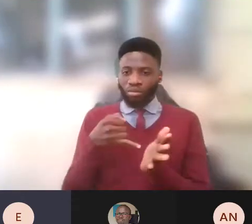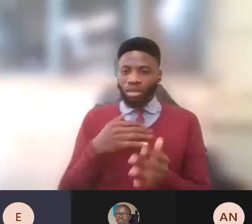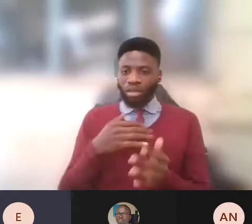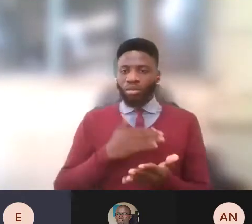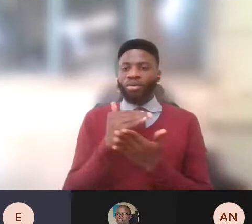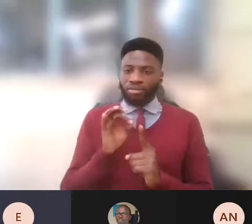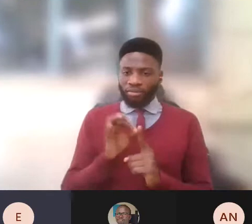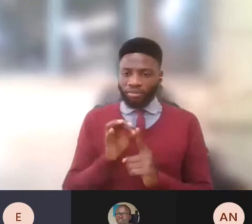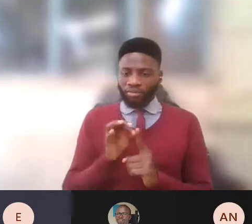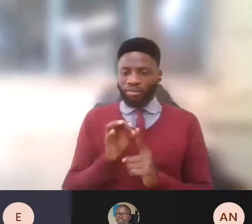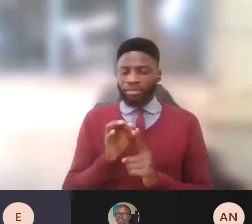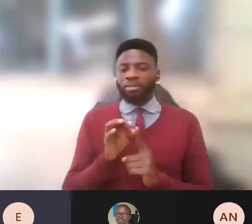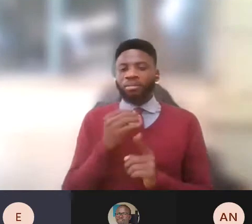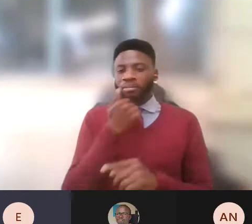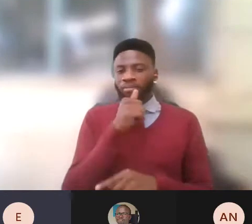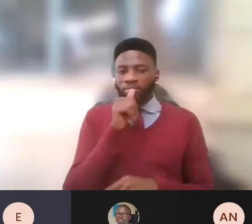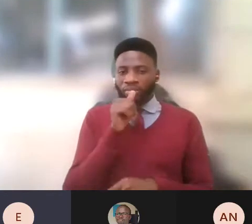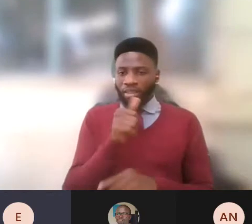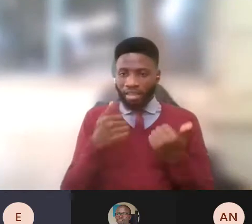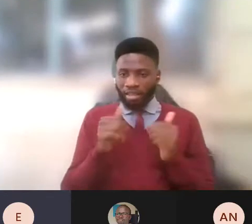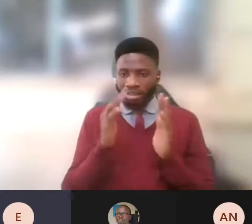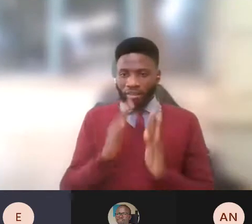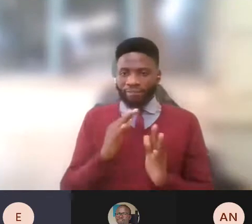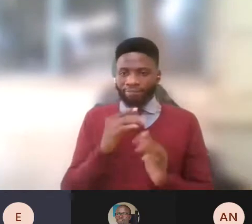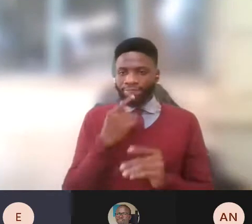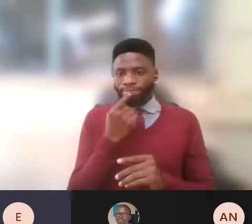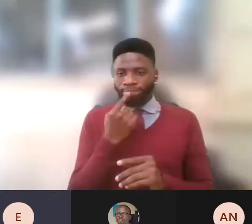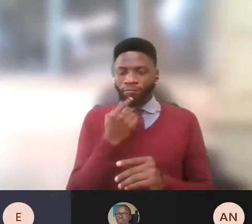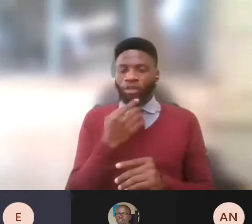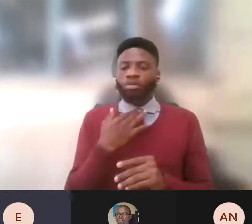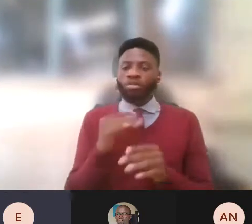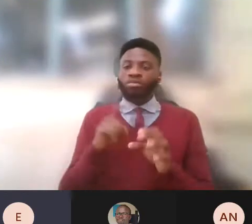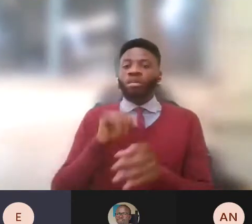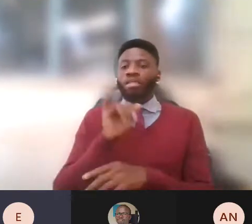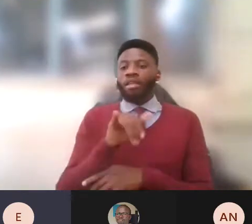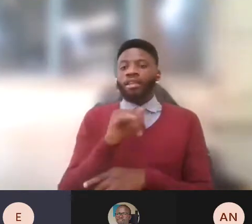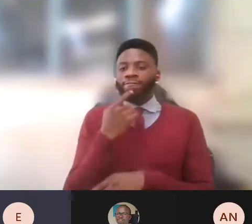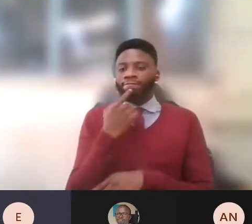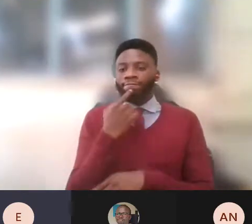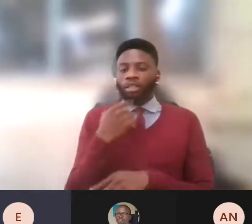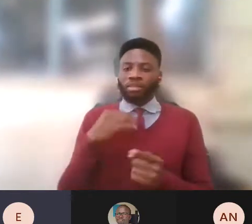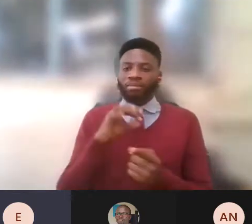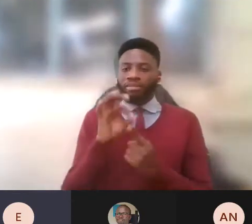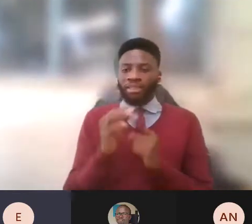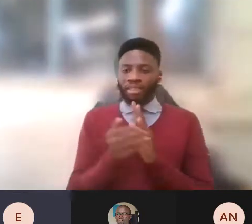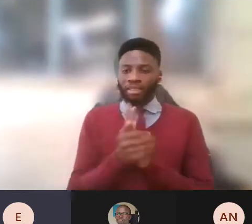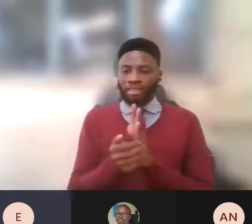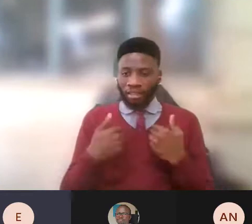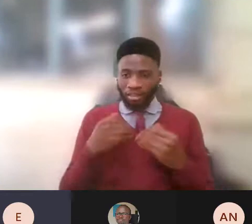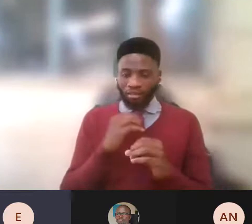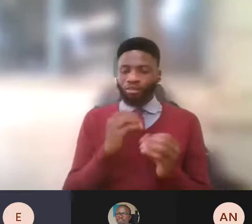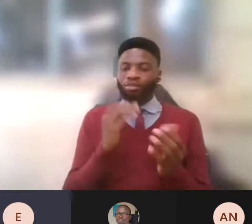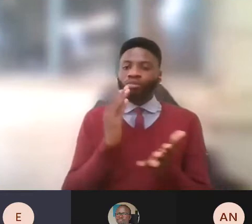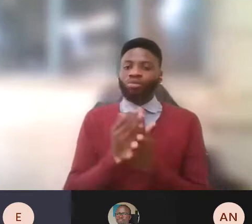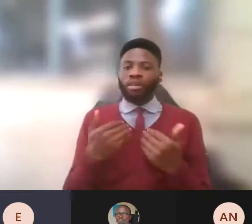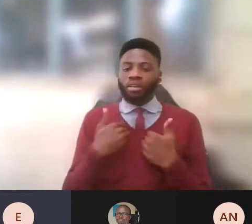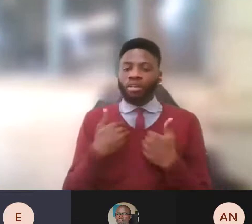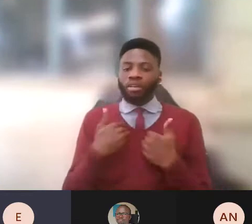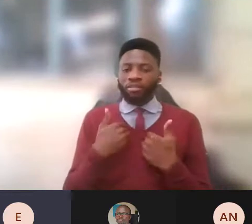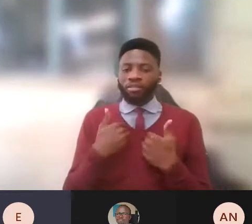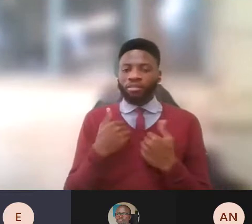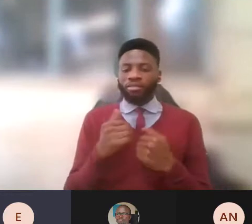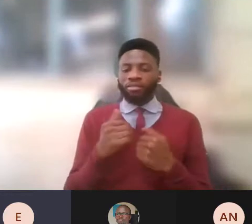that are at the beginning of their careers shouldn't necessarily mean that that's exactly the culture we've been able to create. So, you know, there's an